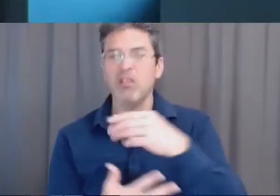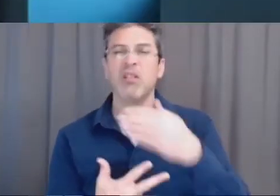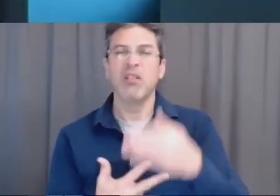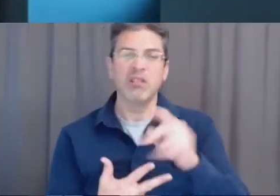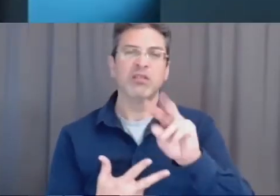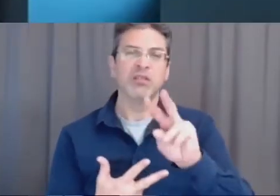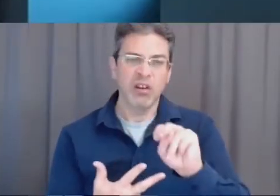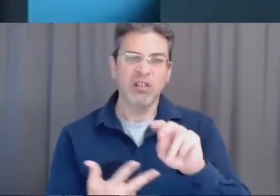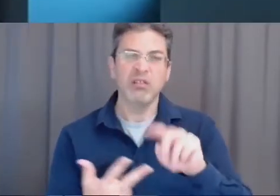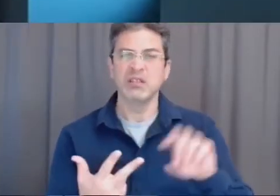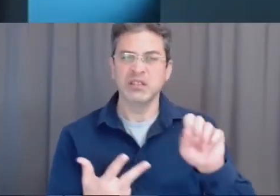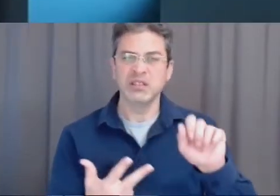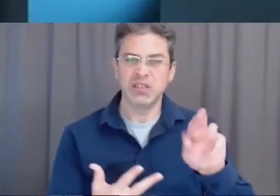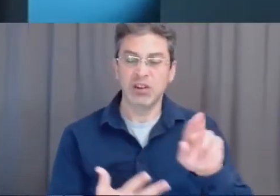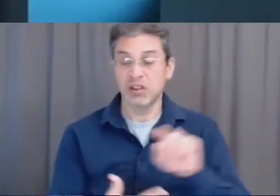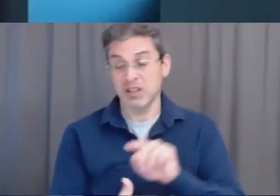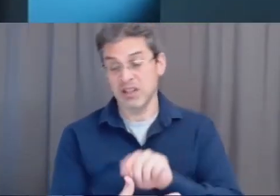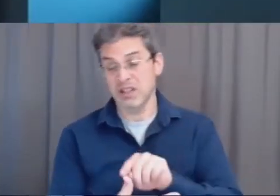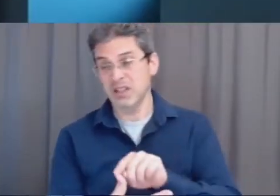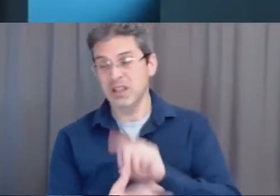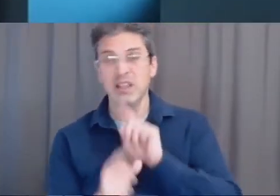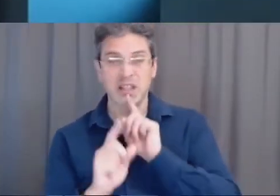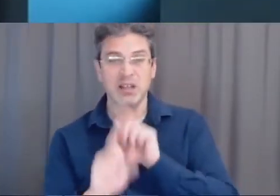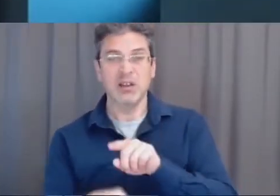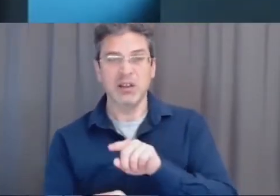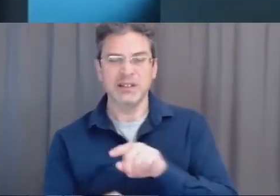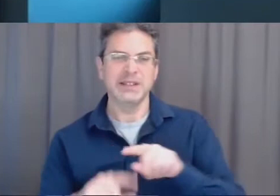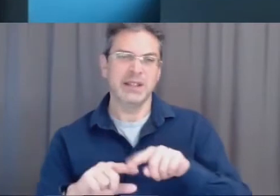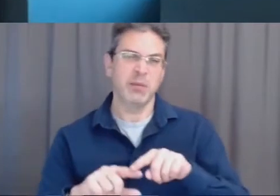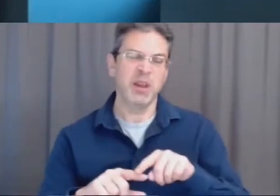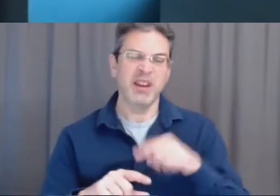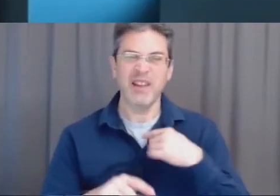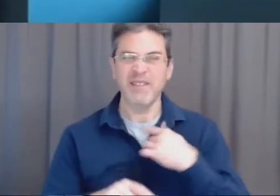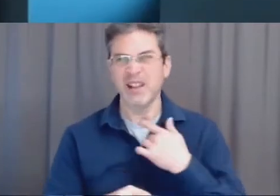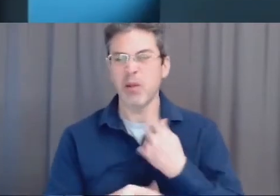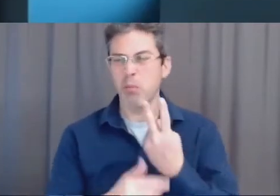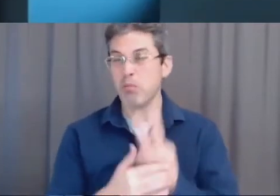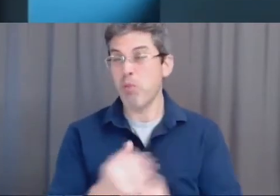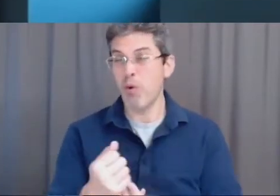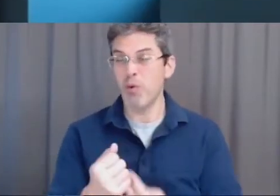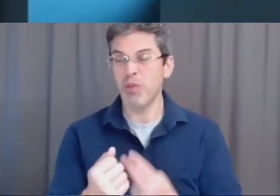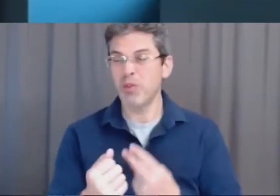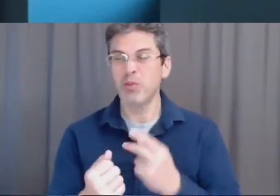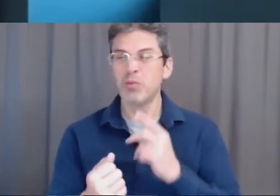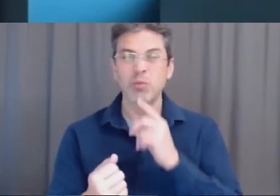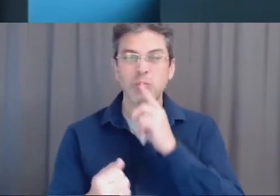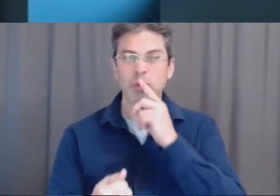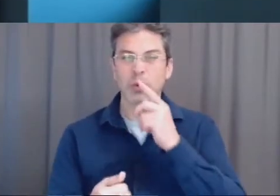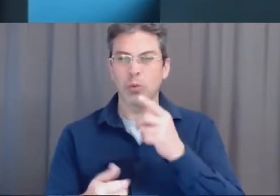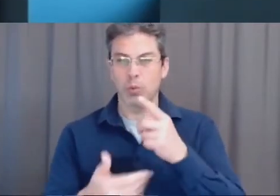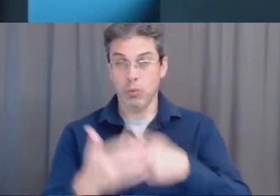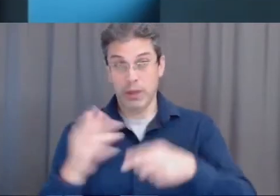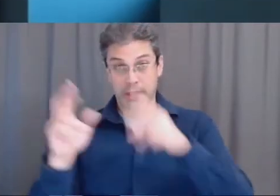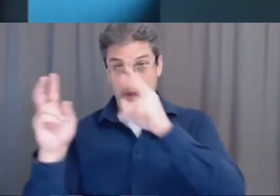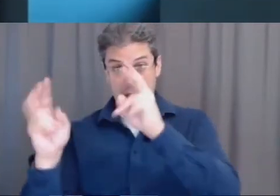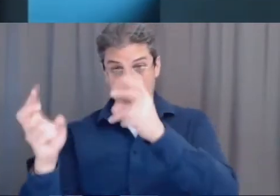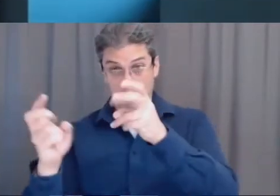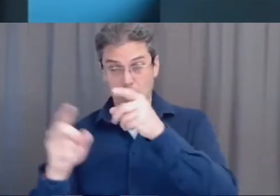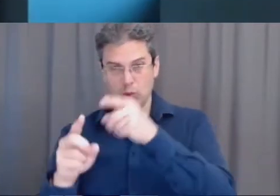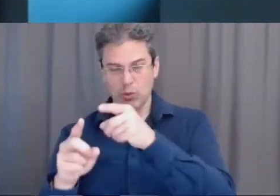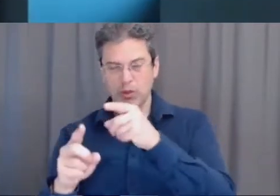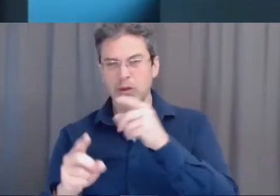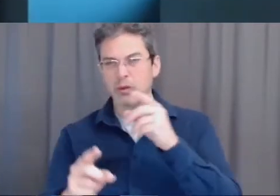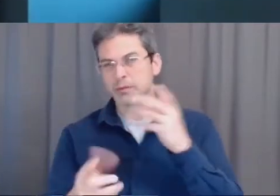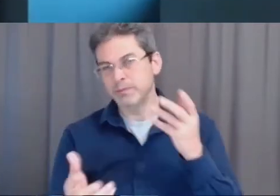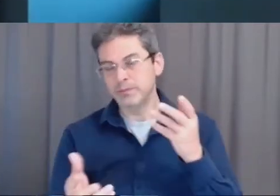both. I think it's going to depend on the issue. You know, like the assuming that the